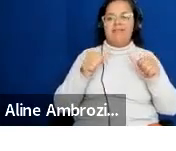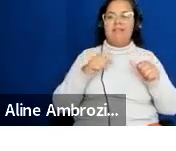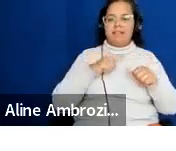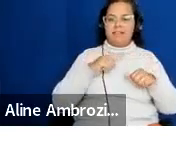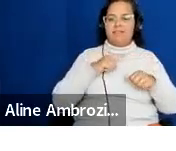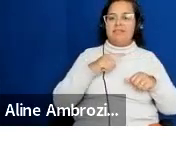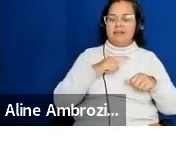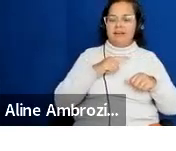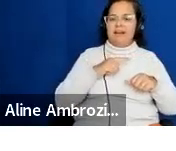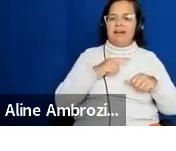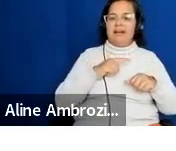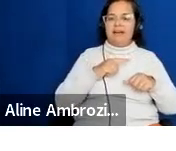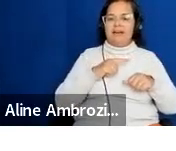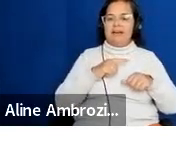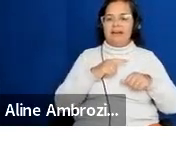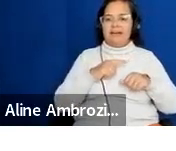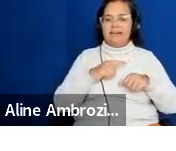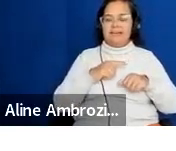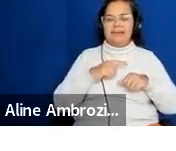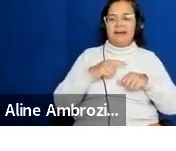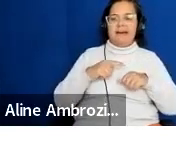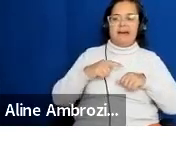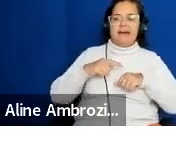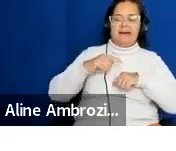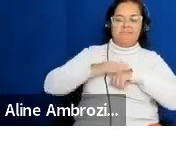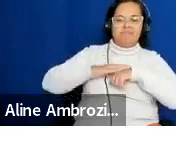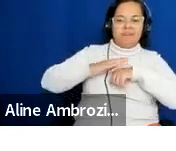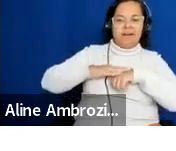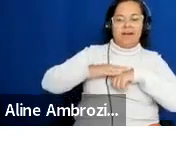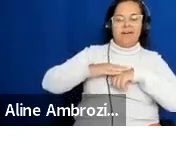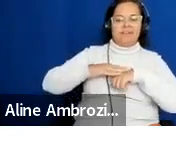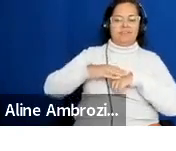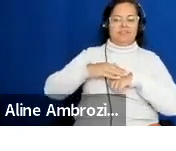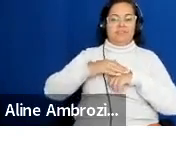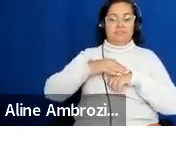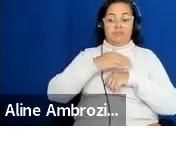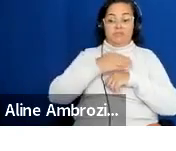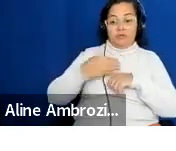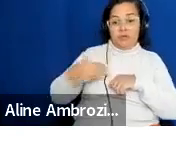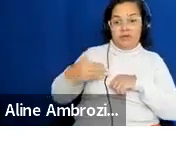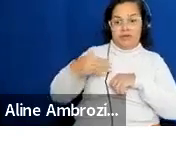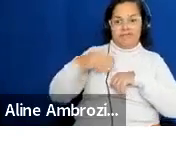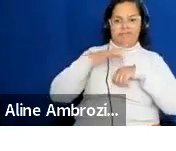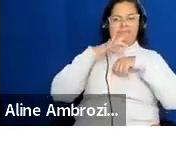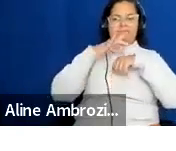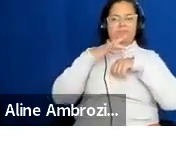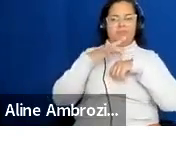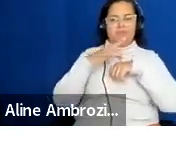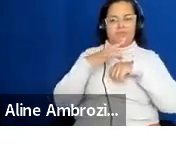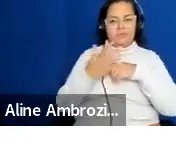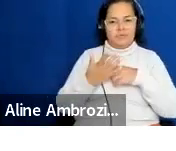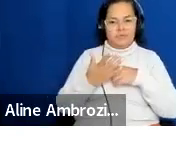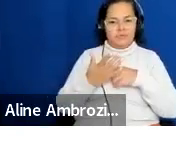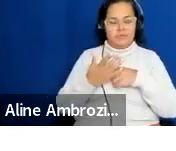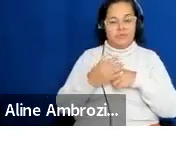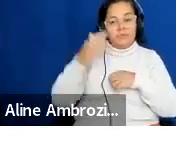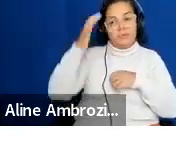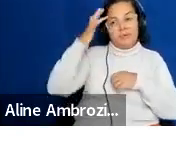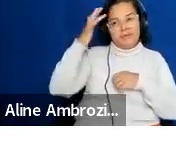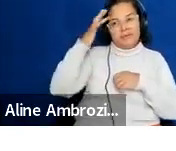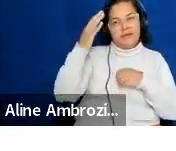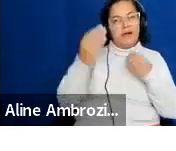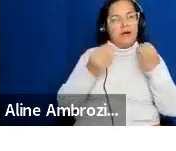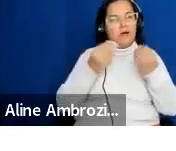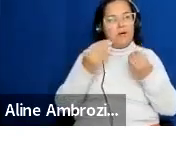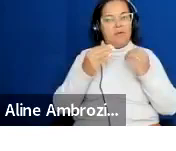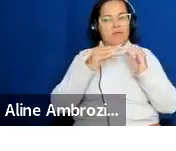Once we take that as our focus and criterion, then we can follow it and we can make